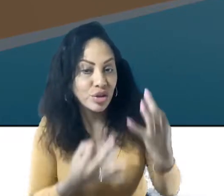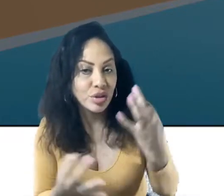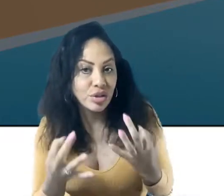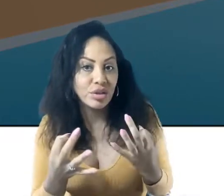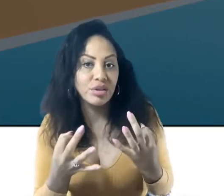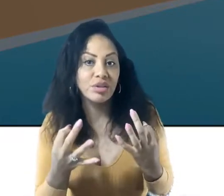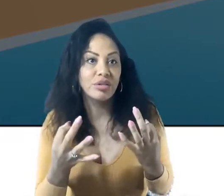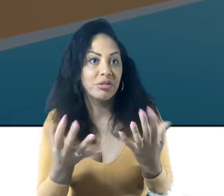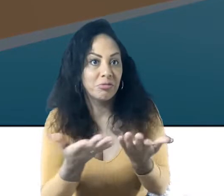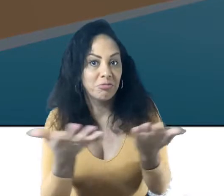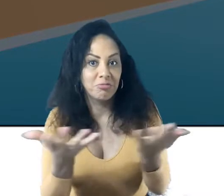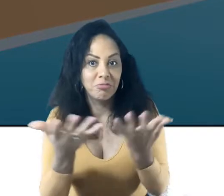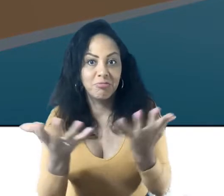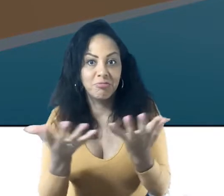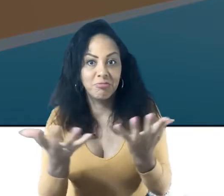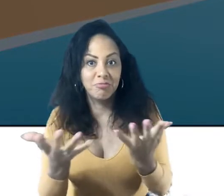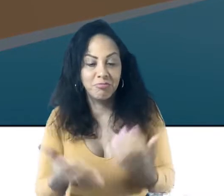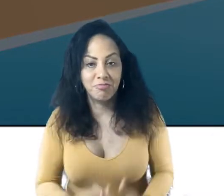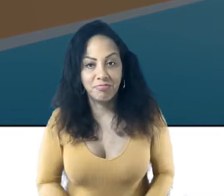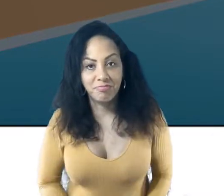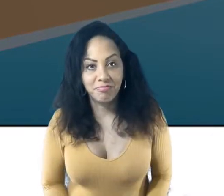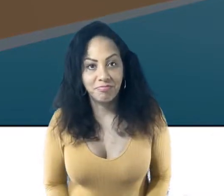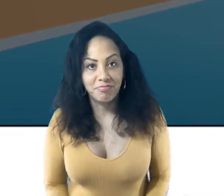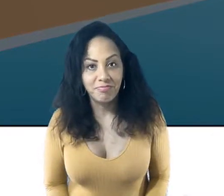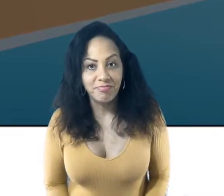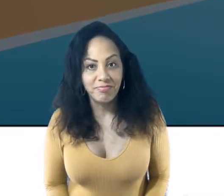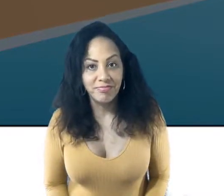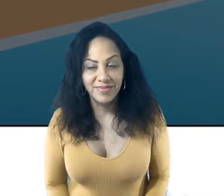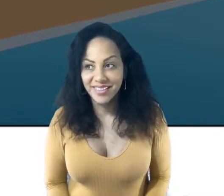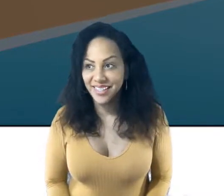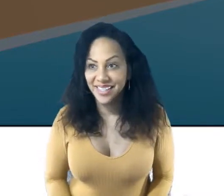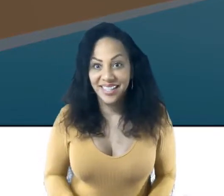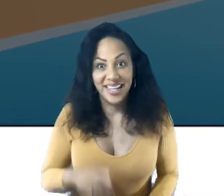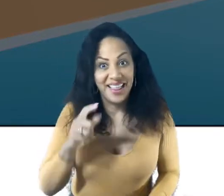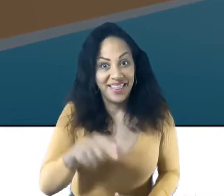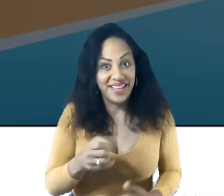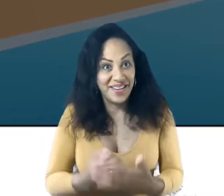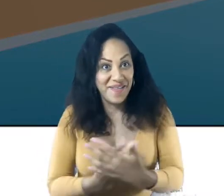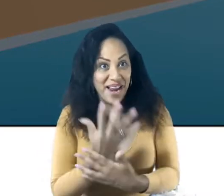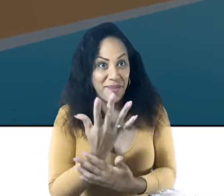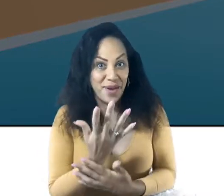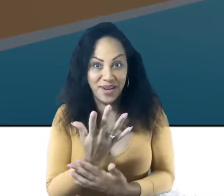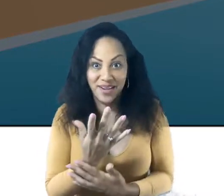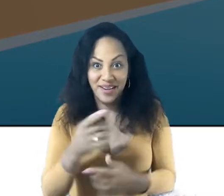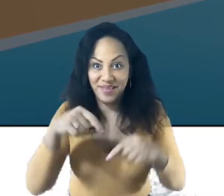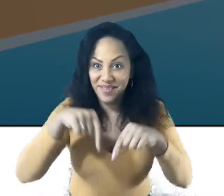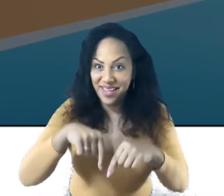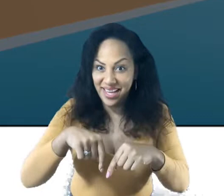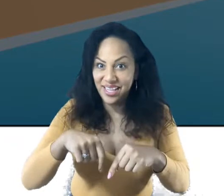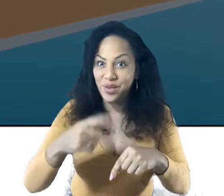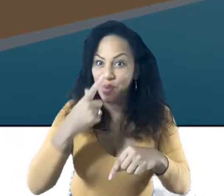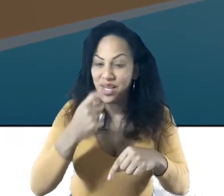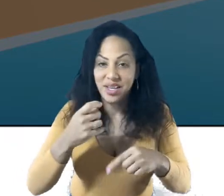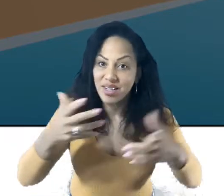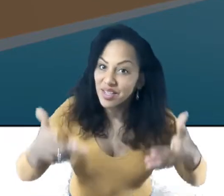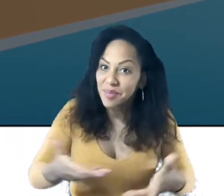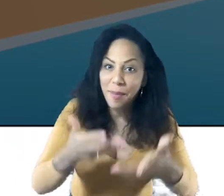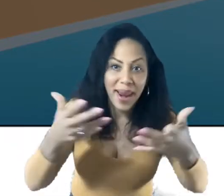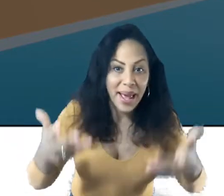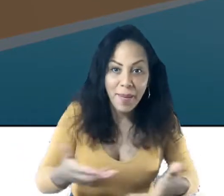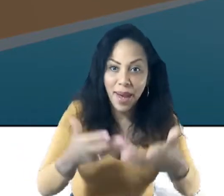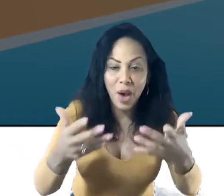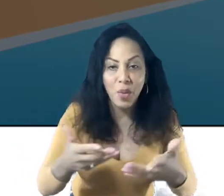because anything at this point is to play for with the development of this work, and hopefully we will get support